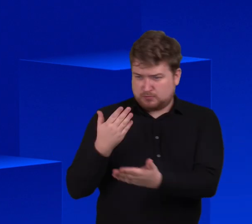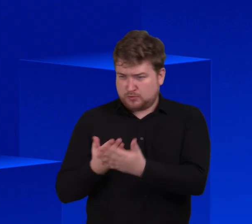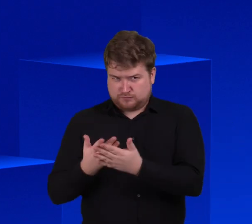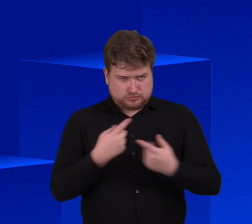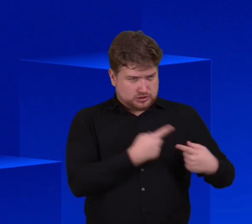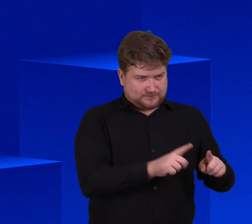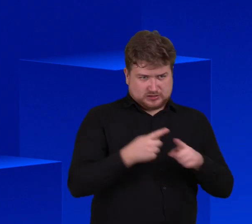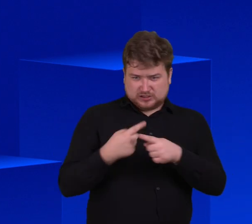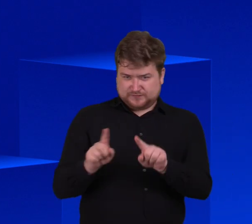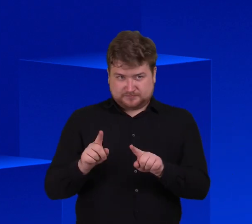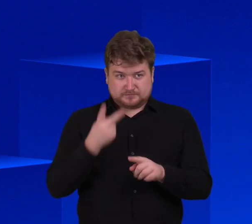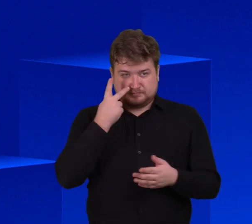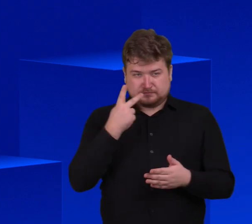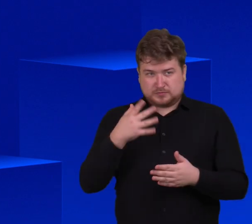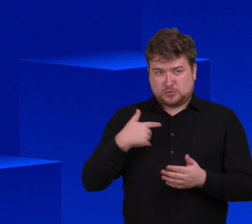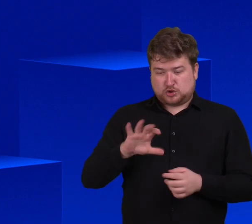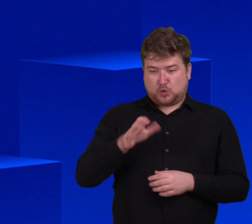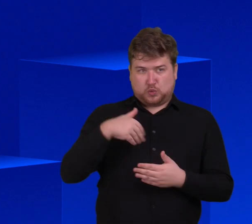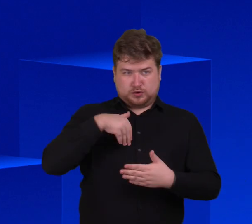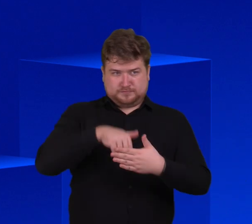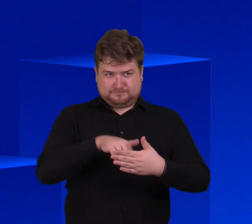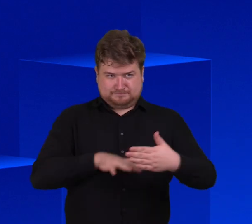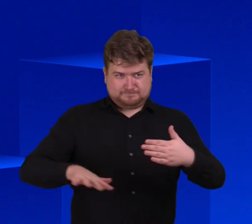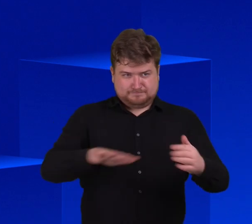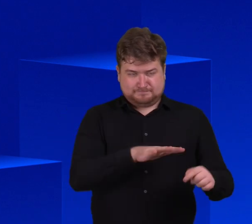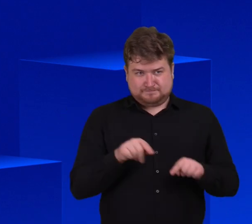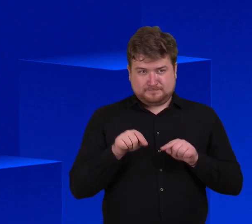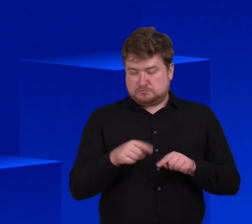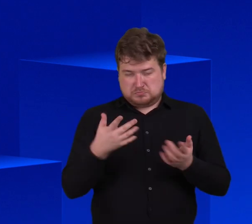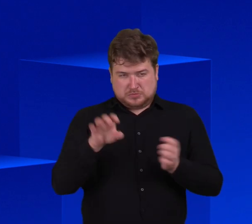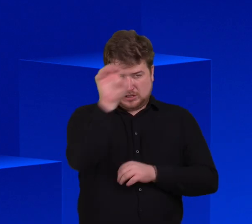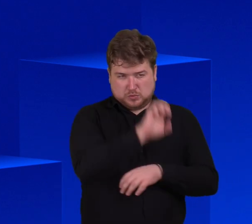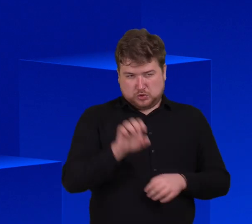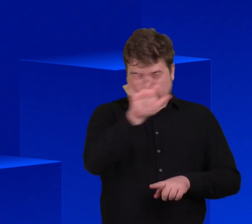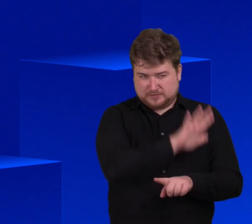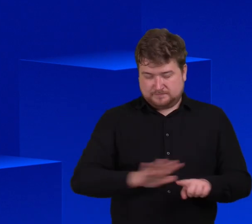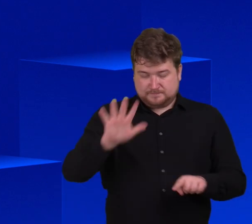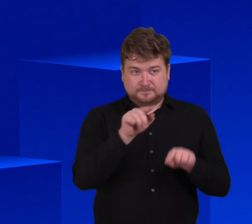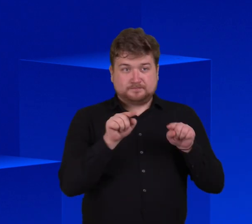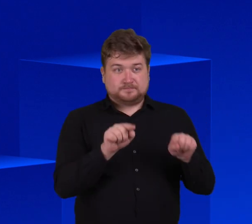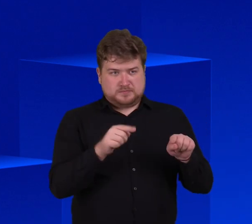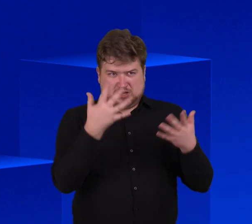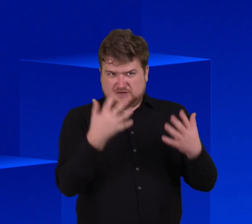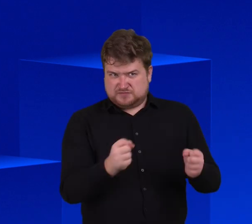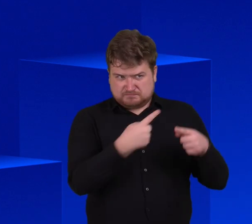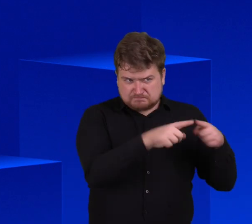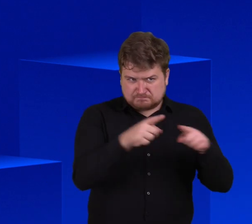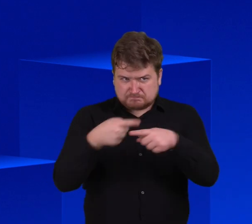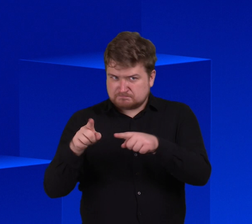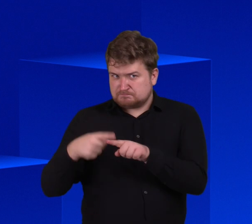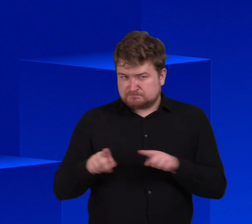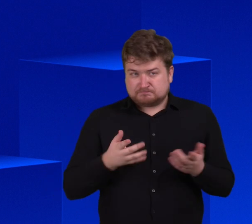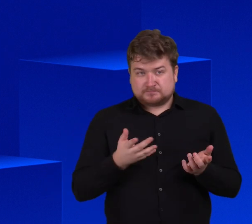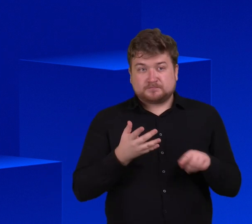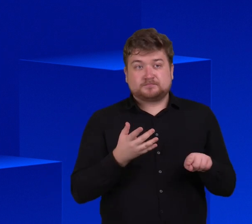areas across Europe that are not just remote or peripheral, but they are within the specific countries.